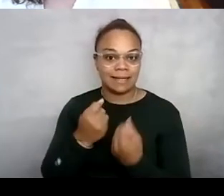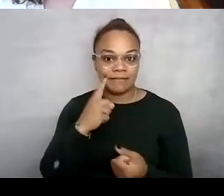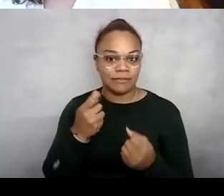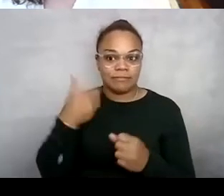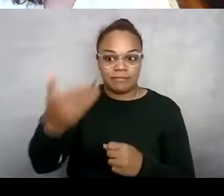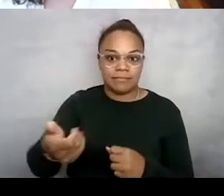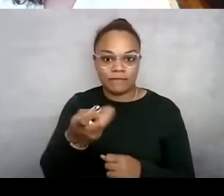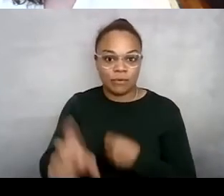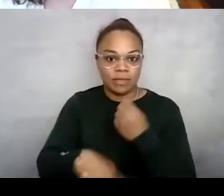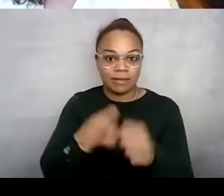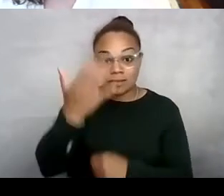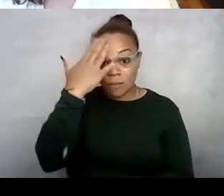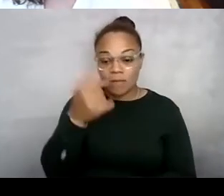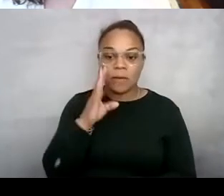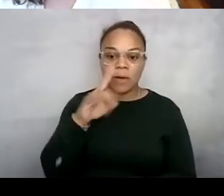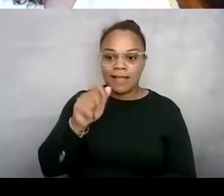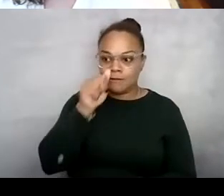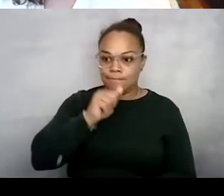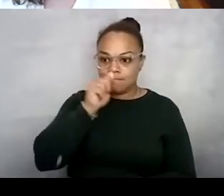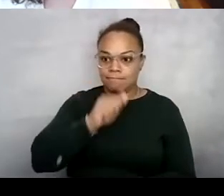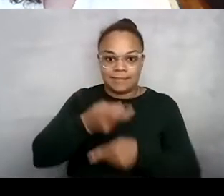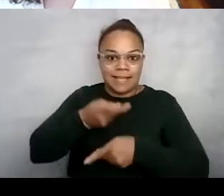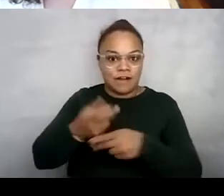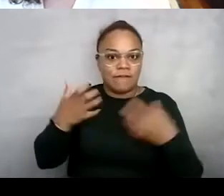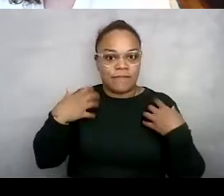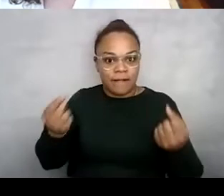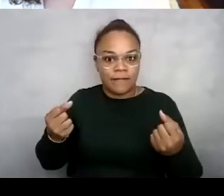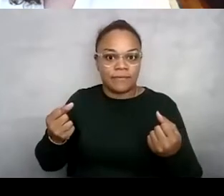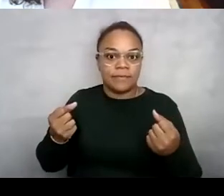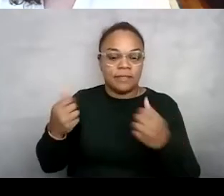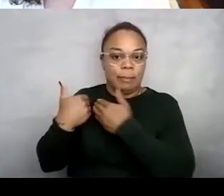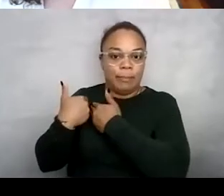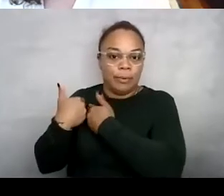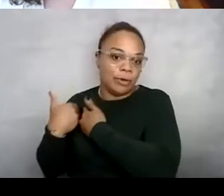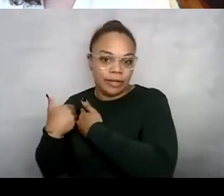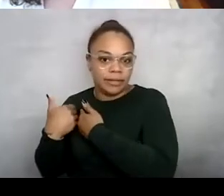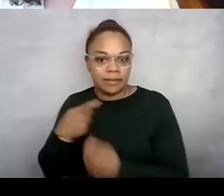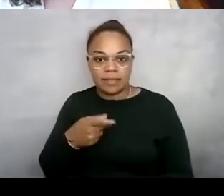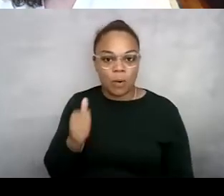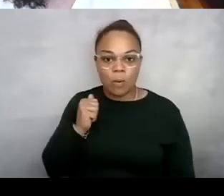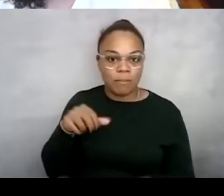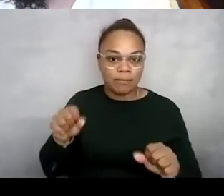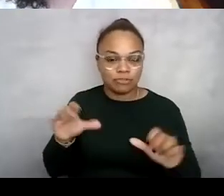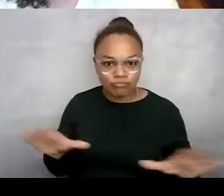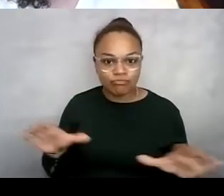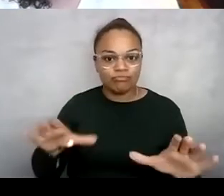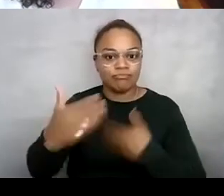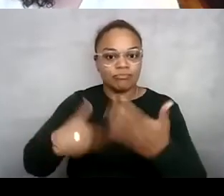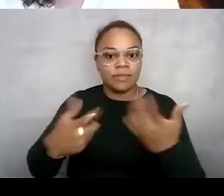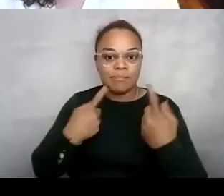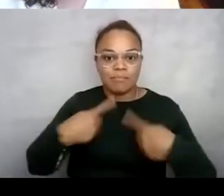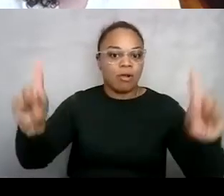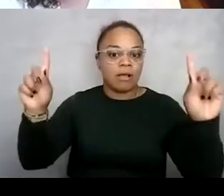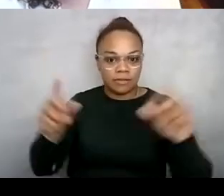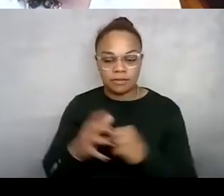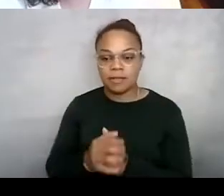health burdens that they won't get to the catalyst that actually makes them whole. So I believe that the root is